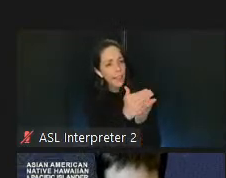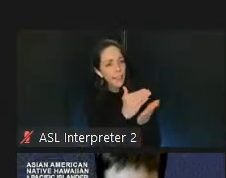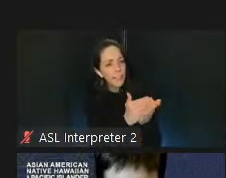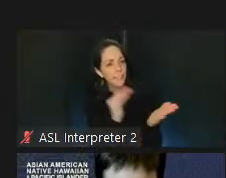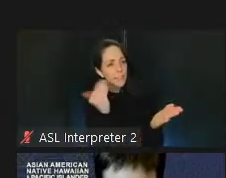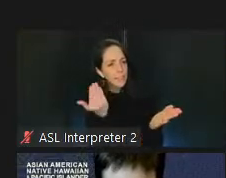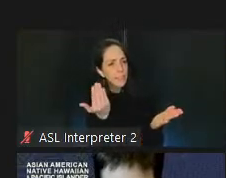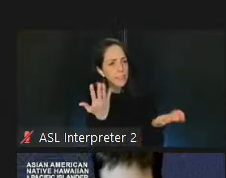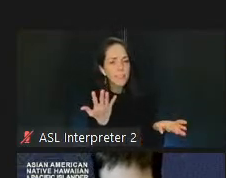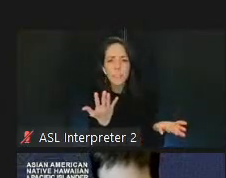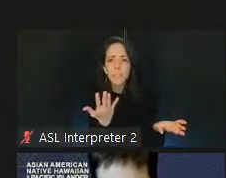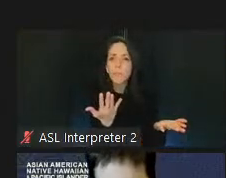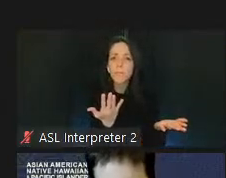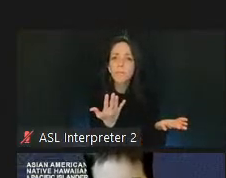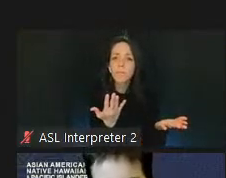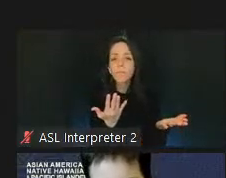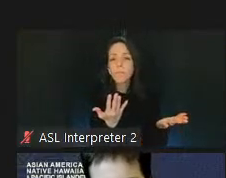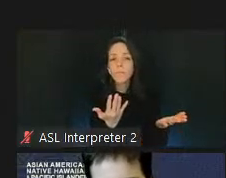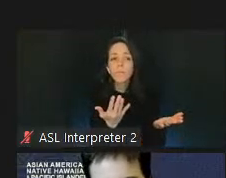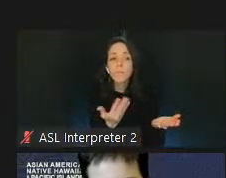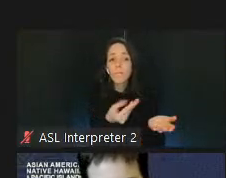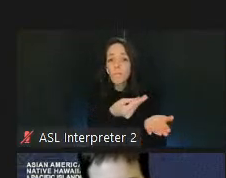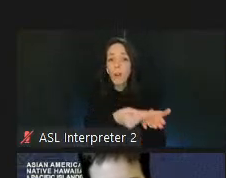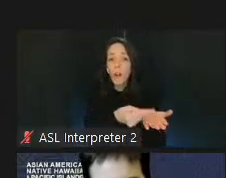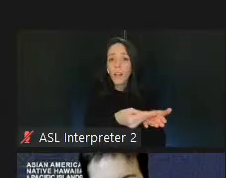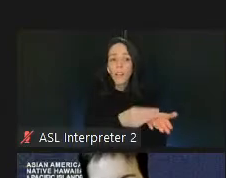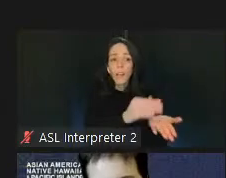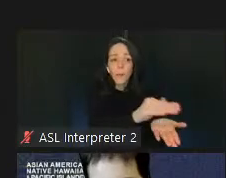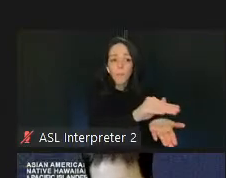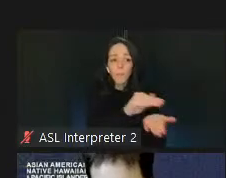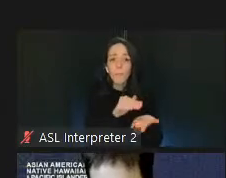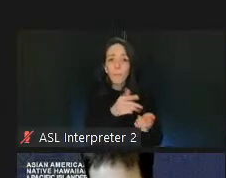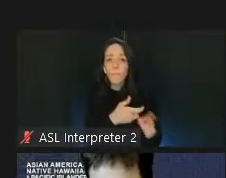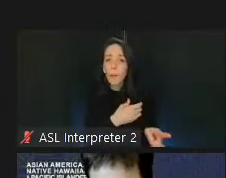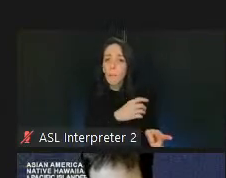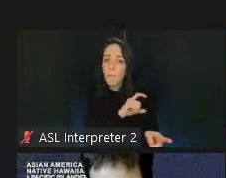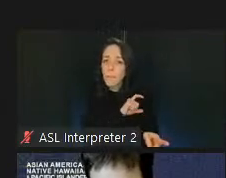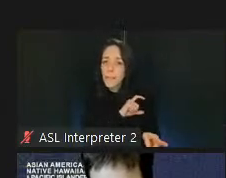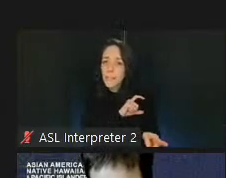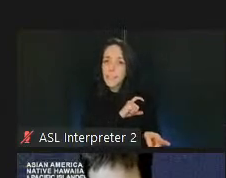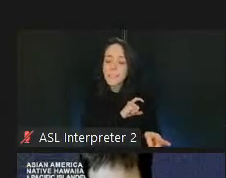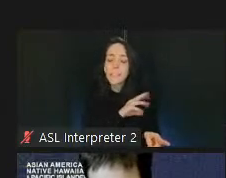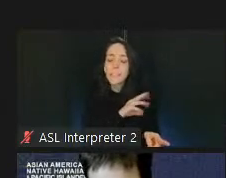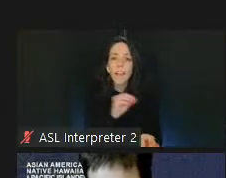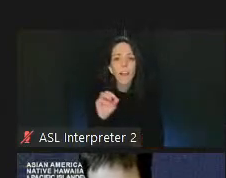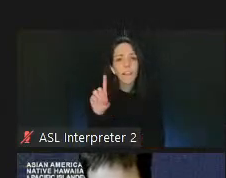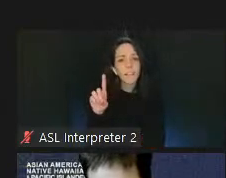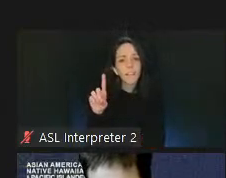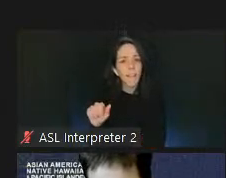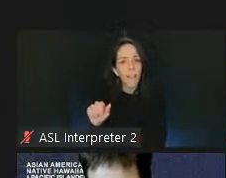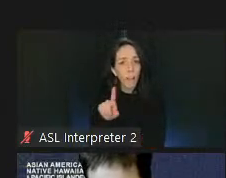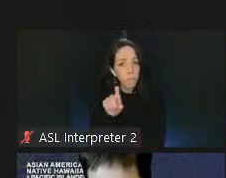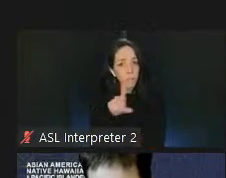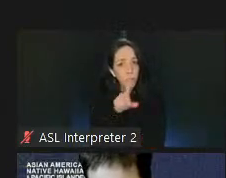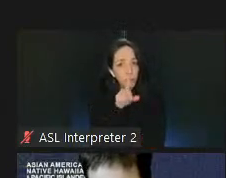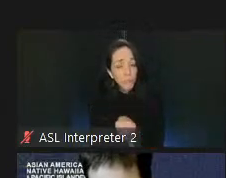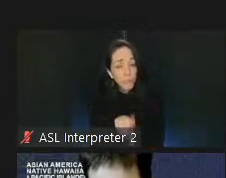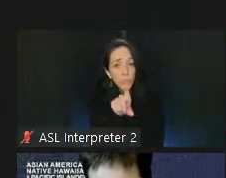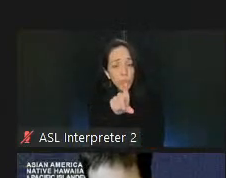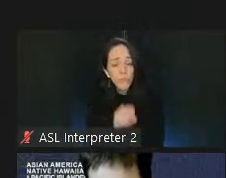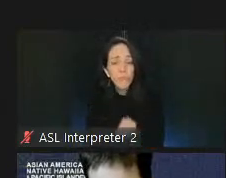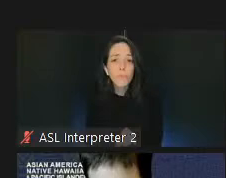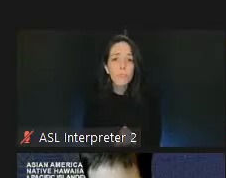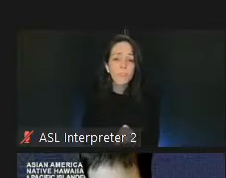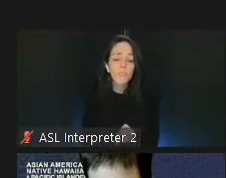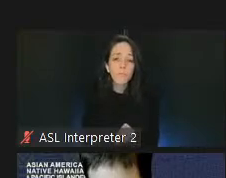a defunding of the police and the district attorney. And so I'm wondering if that's truly the case and the implications